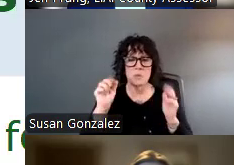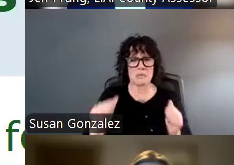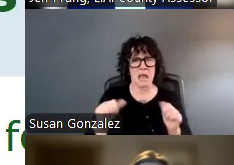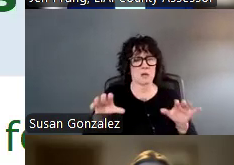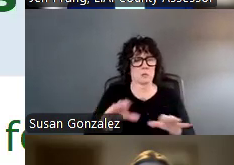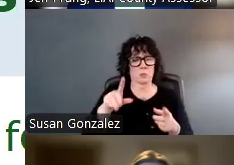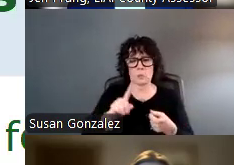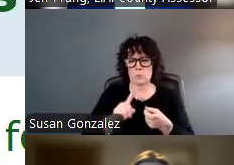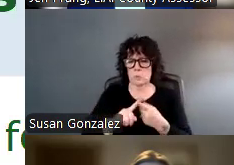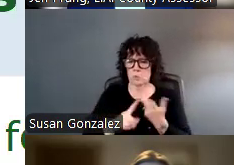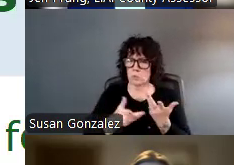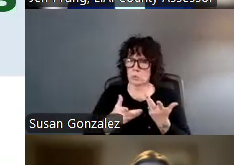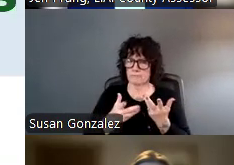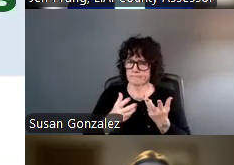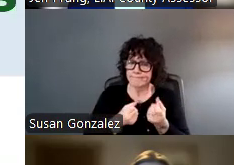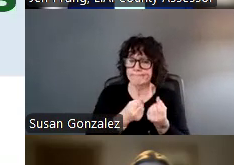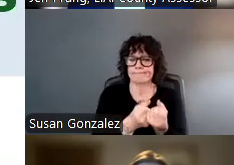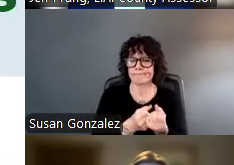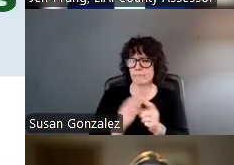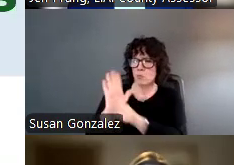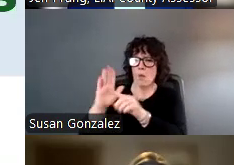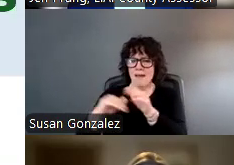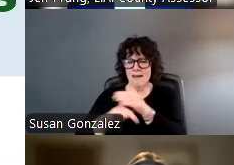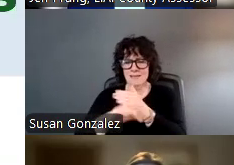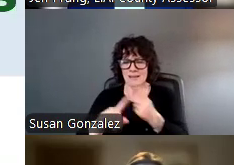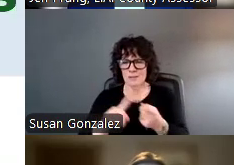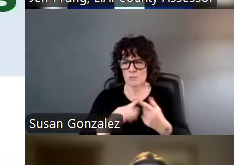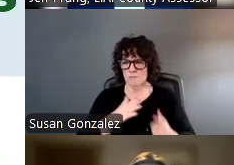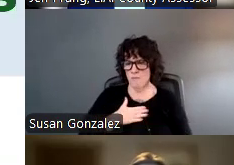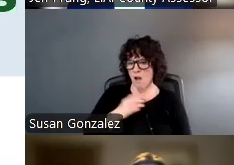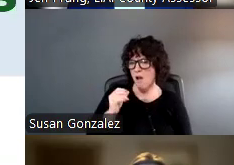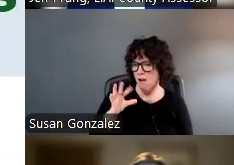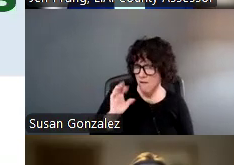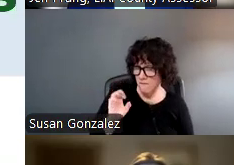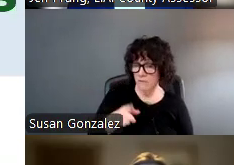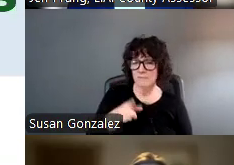up for our homeowner alert service and e-notification.